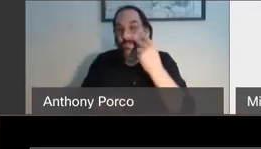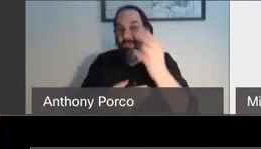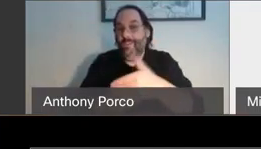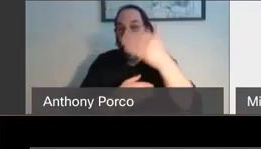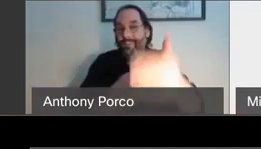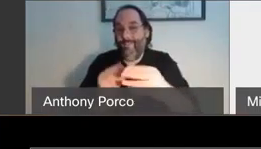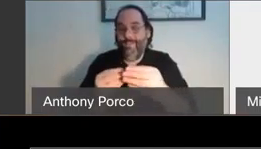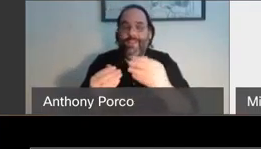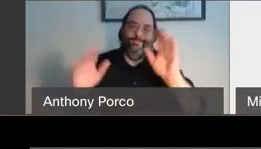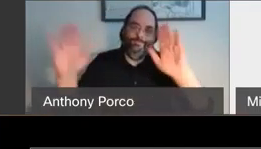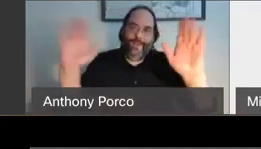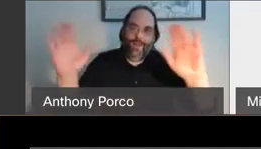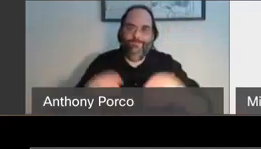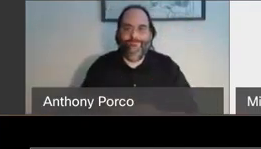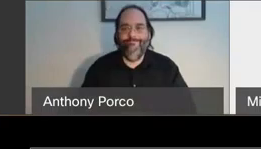Bye.